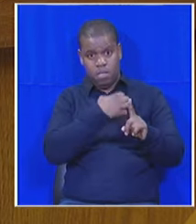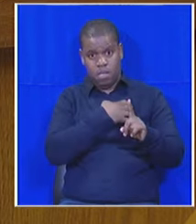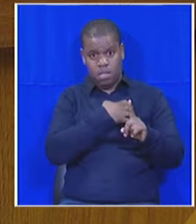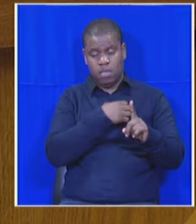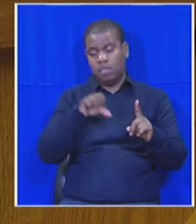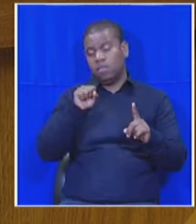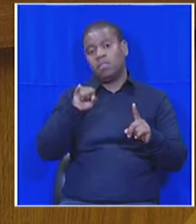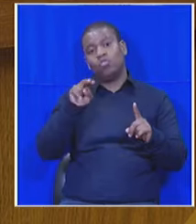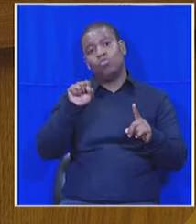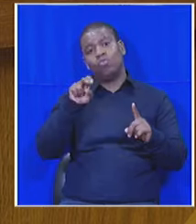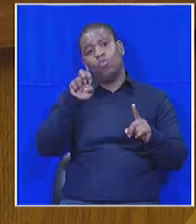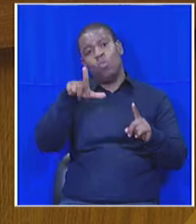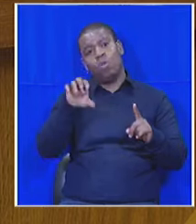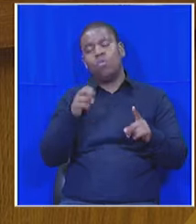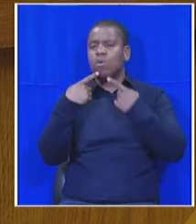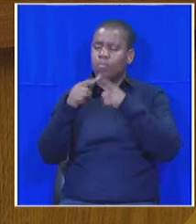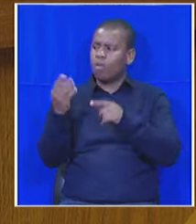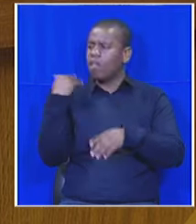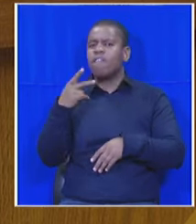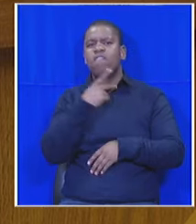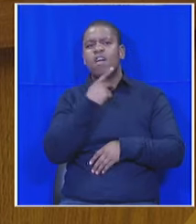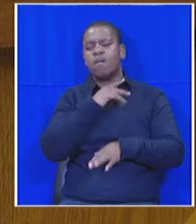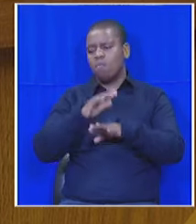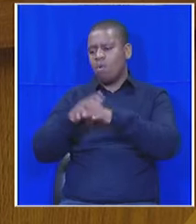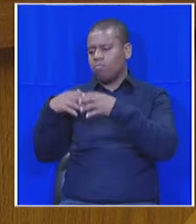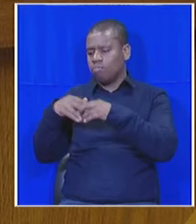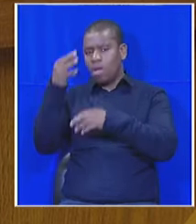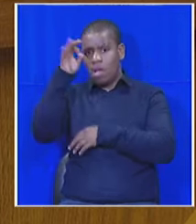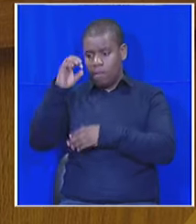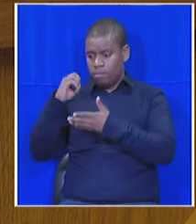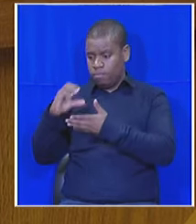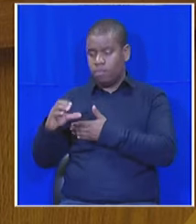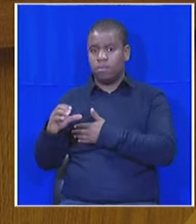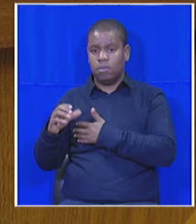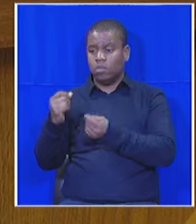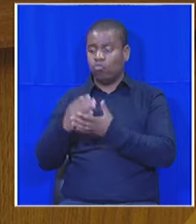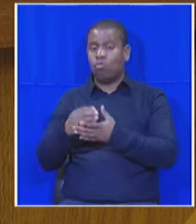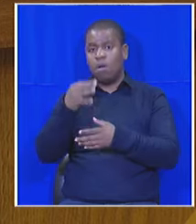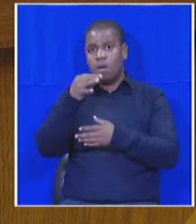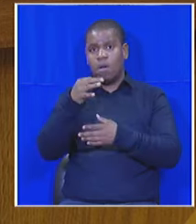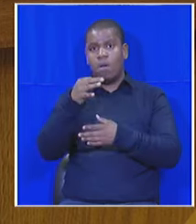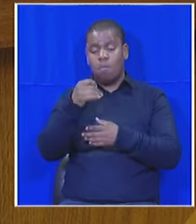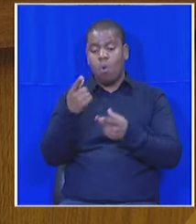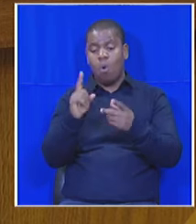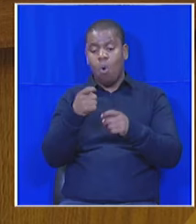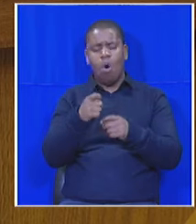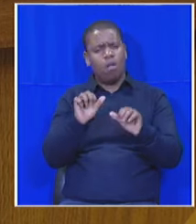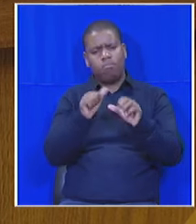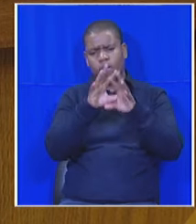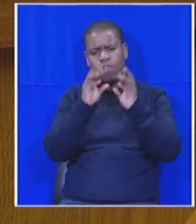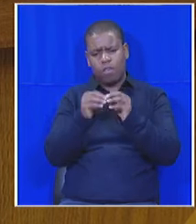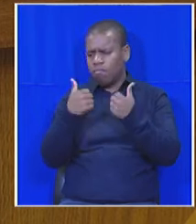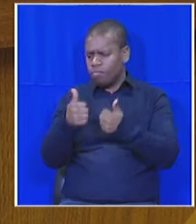on Appropriations that she has initiated a review of government funding for small businesses is an admission that all is not rosy in this